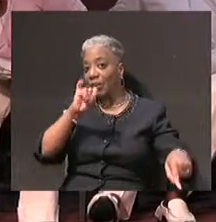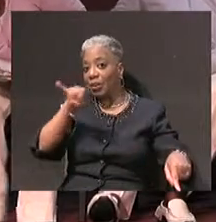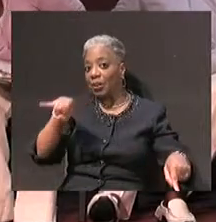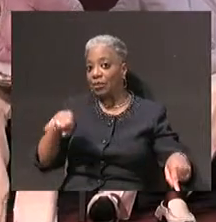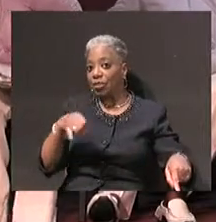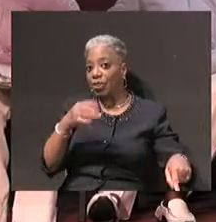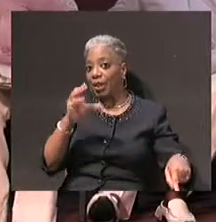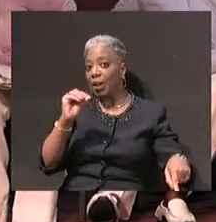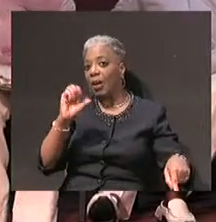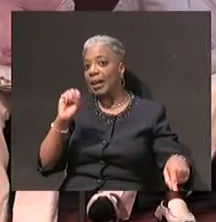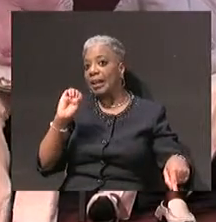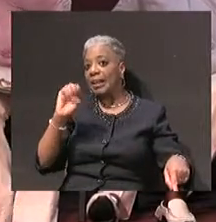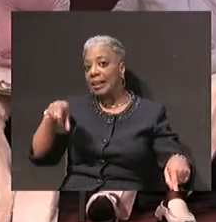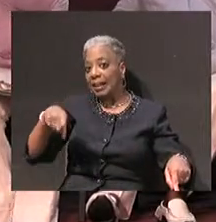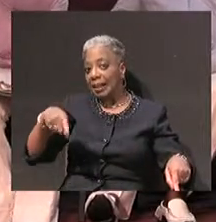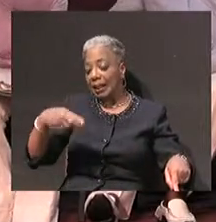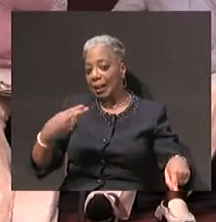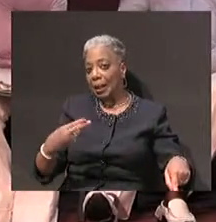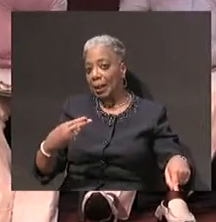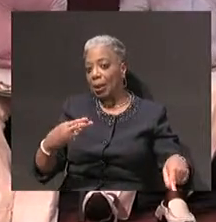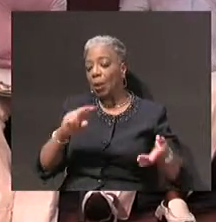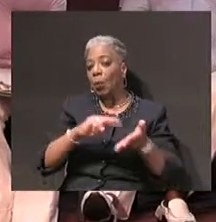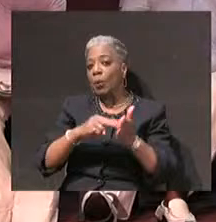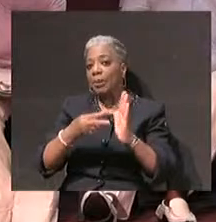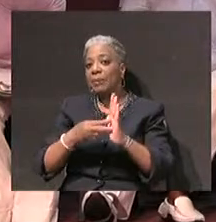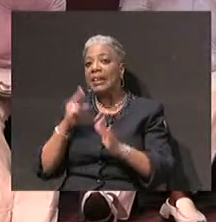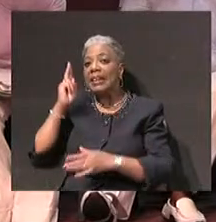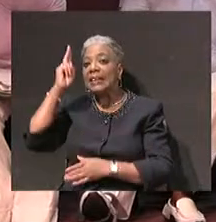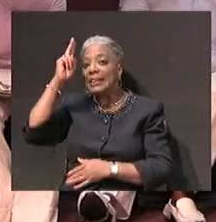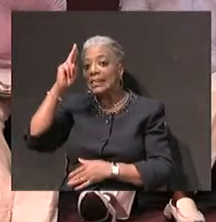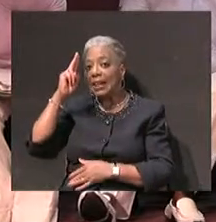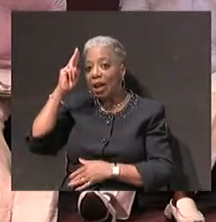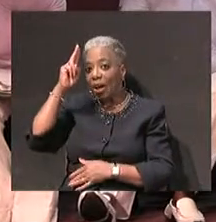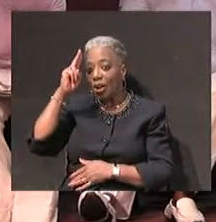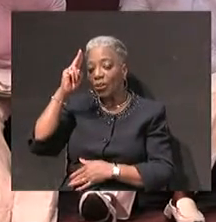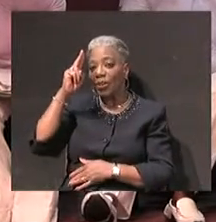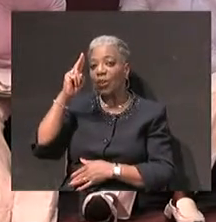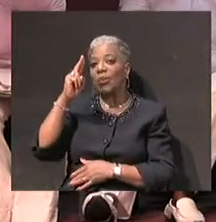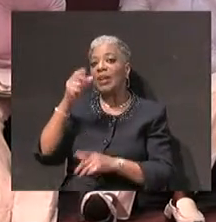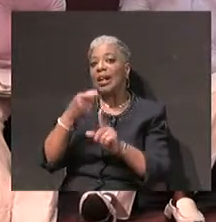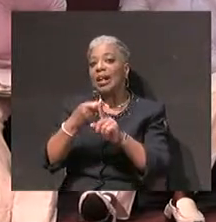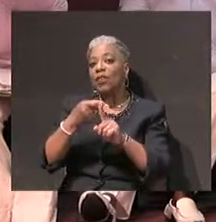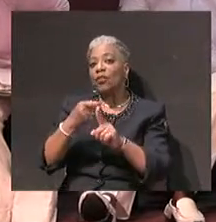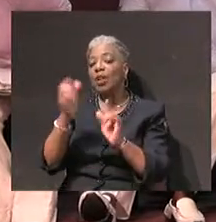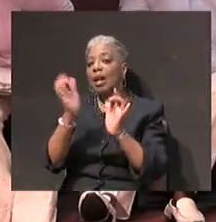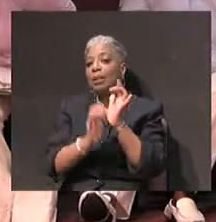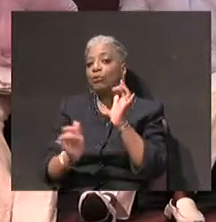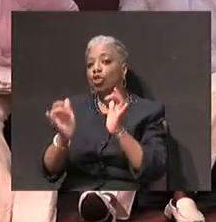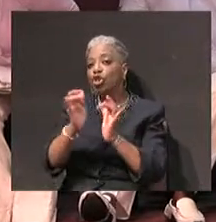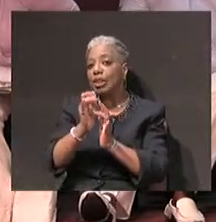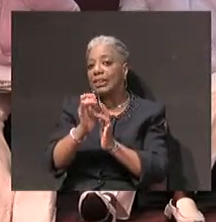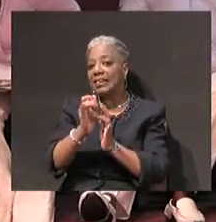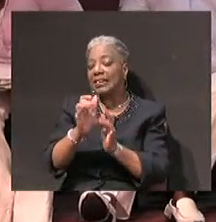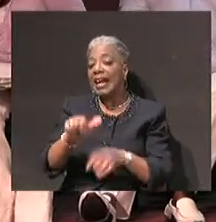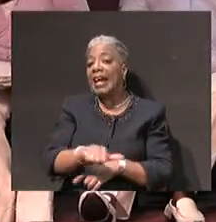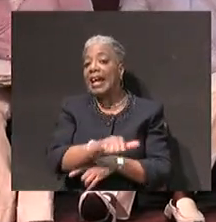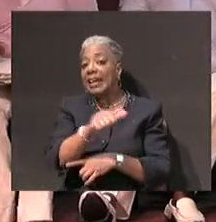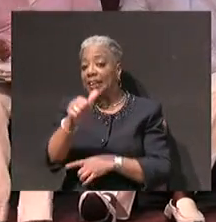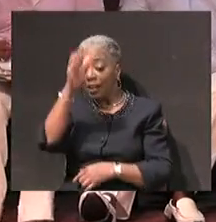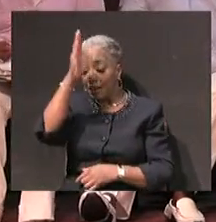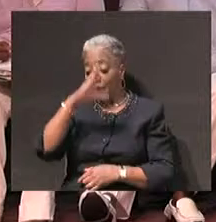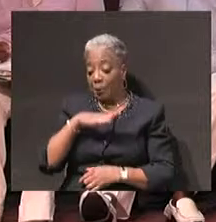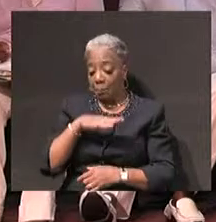So that makes him the uncle of Jesus. Tradition also says that the other person who is walking with